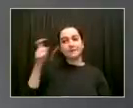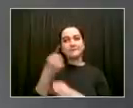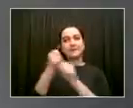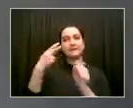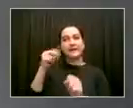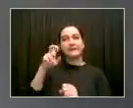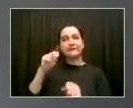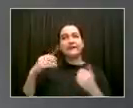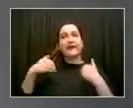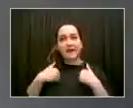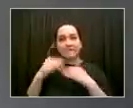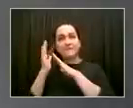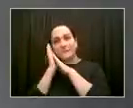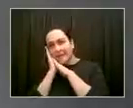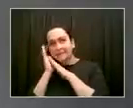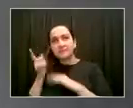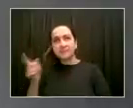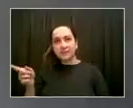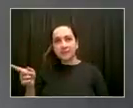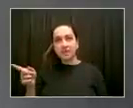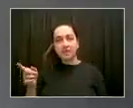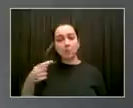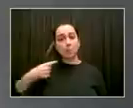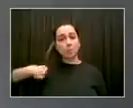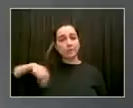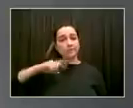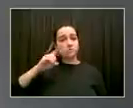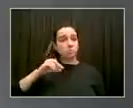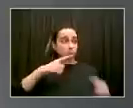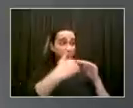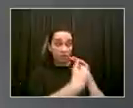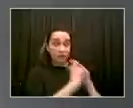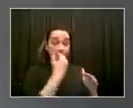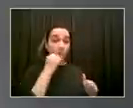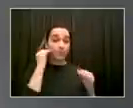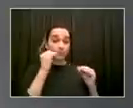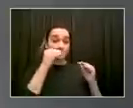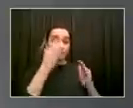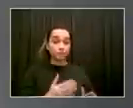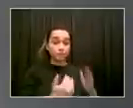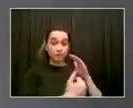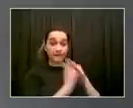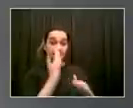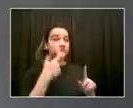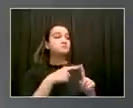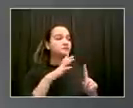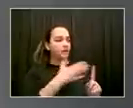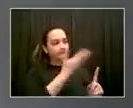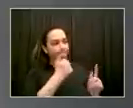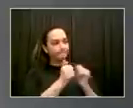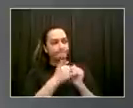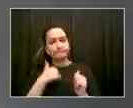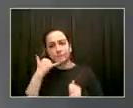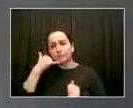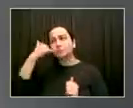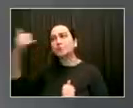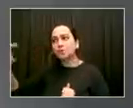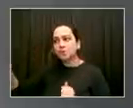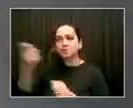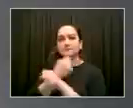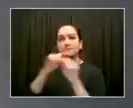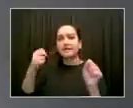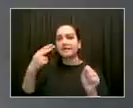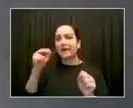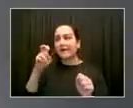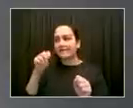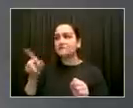They actually will come to our facilities and with transportation to bring the person there.